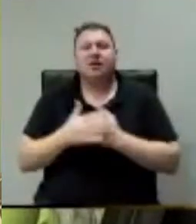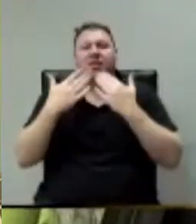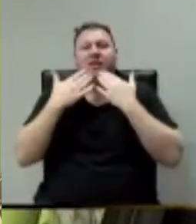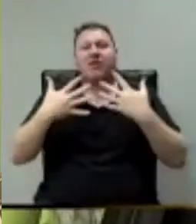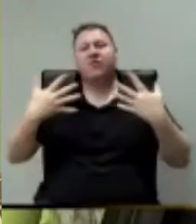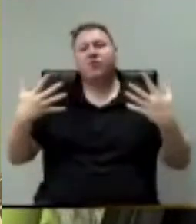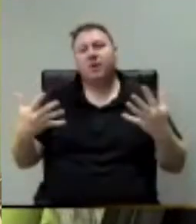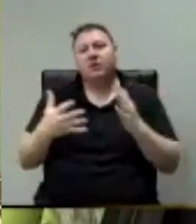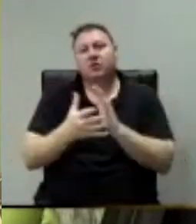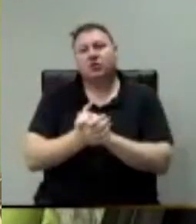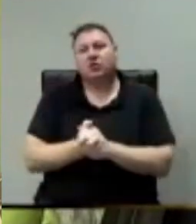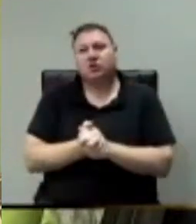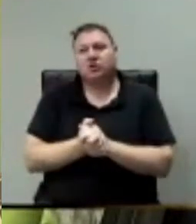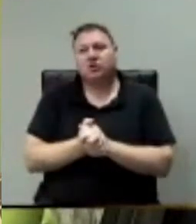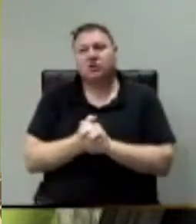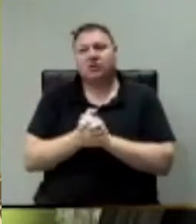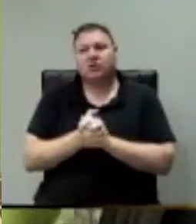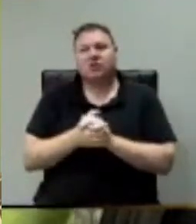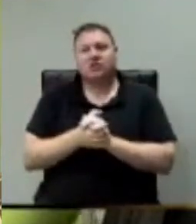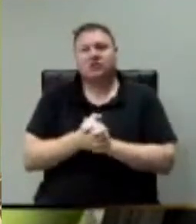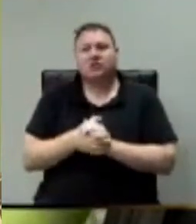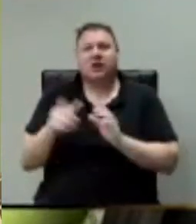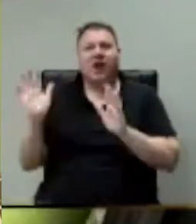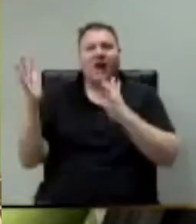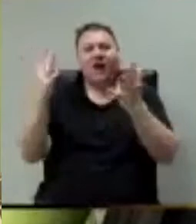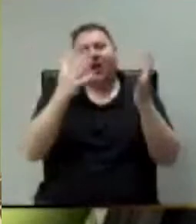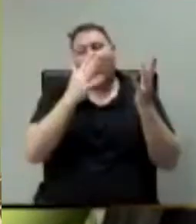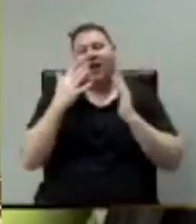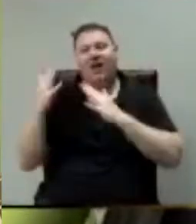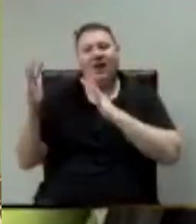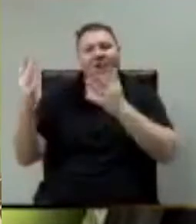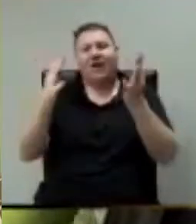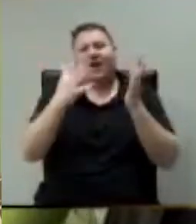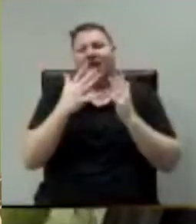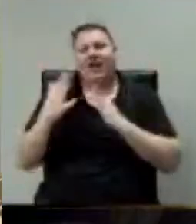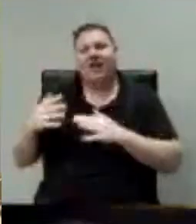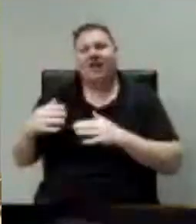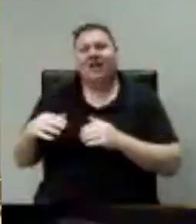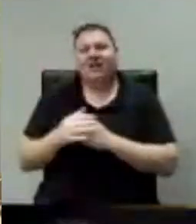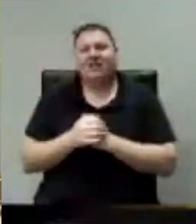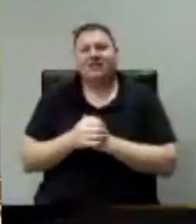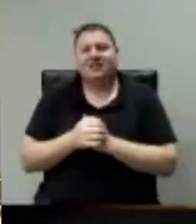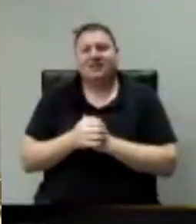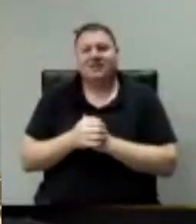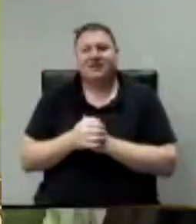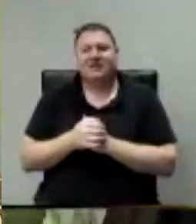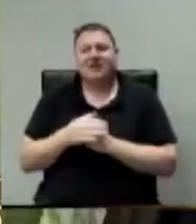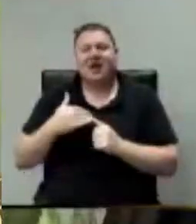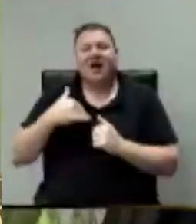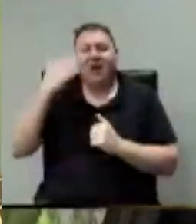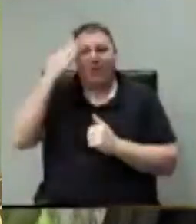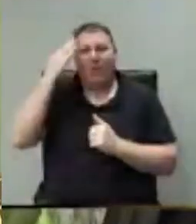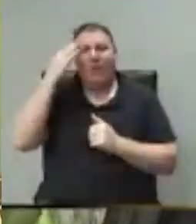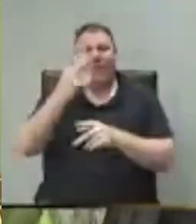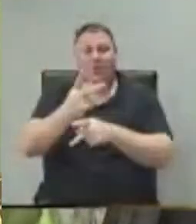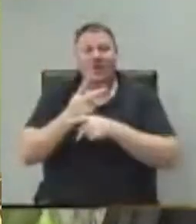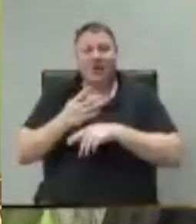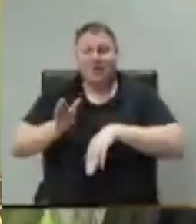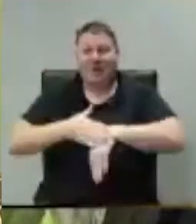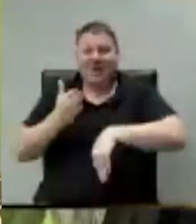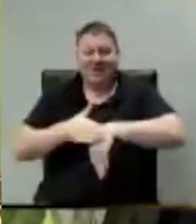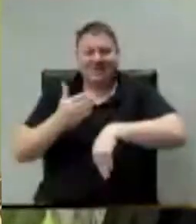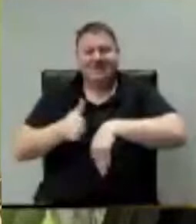very much for I know that we kept you very